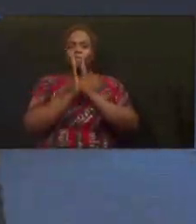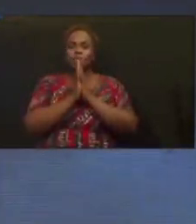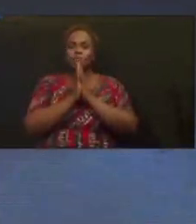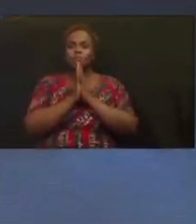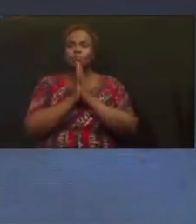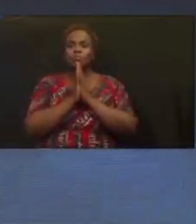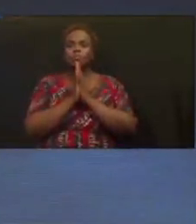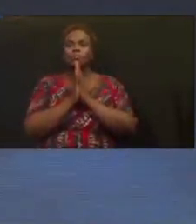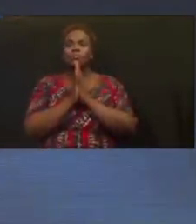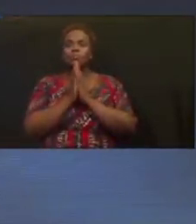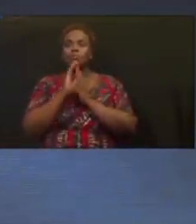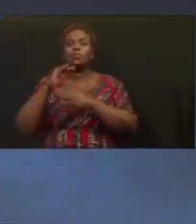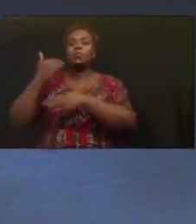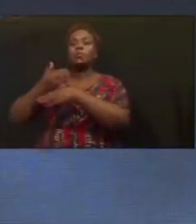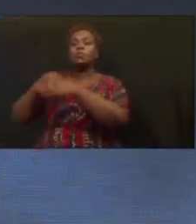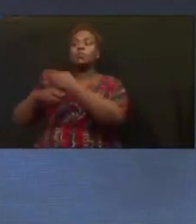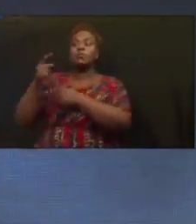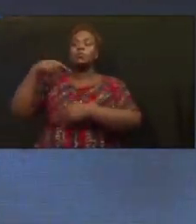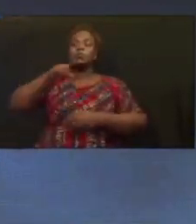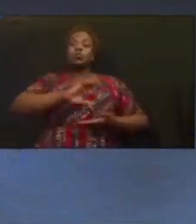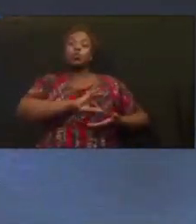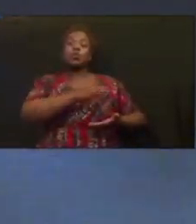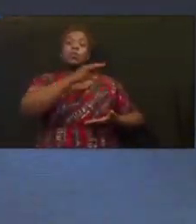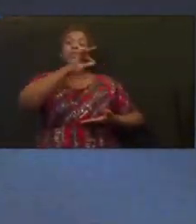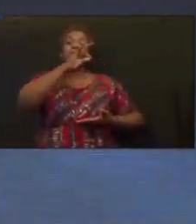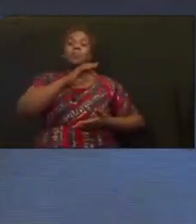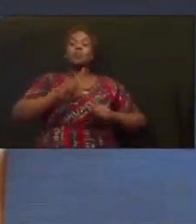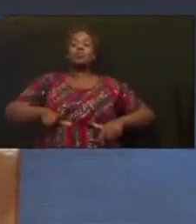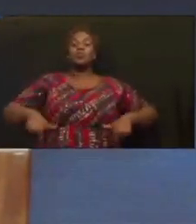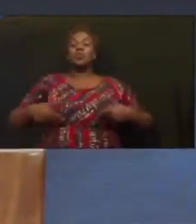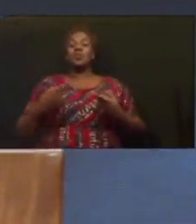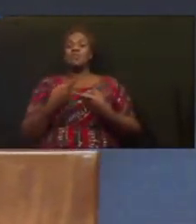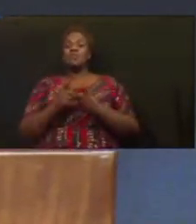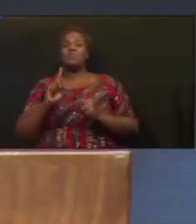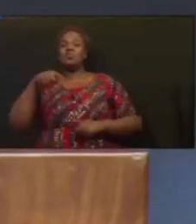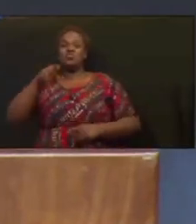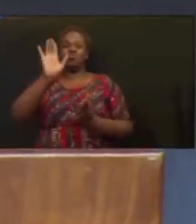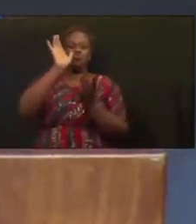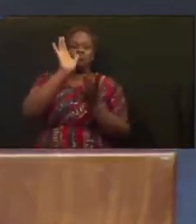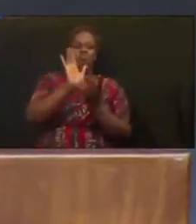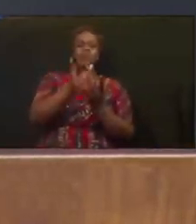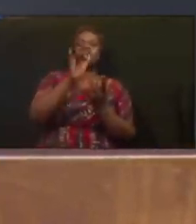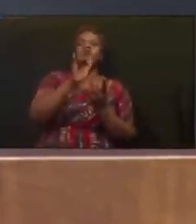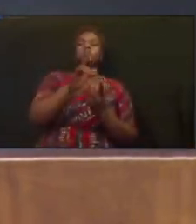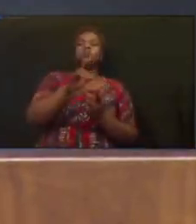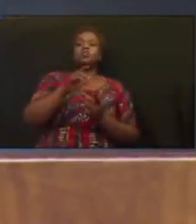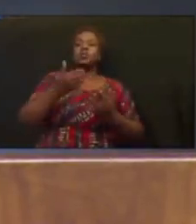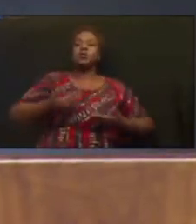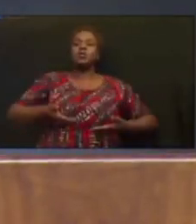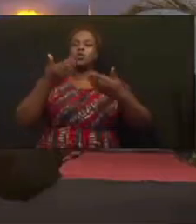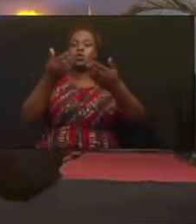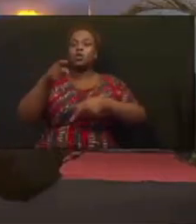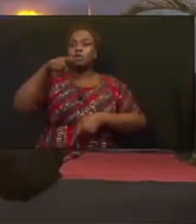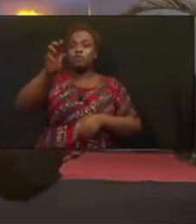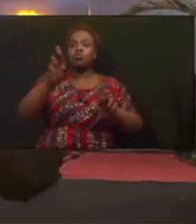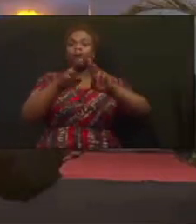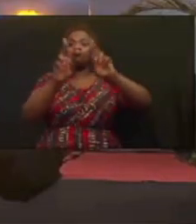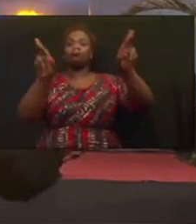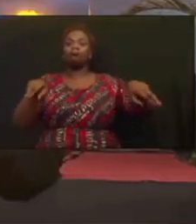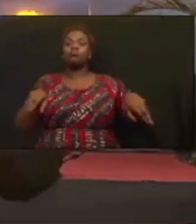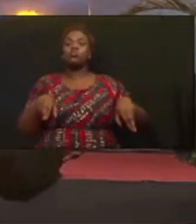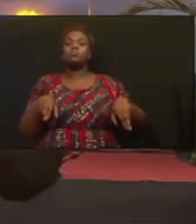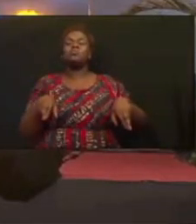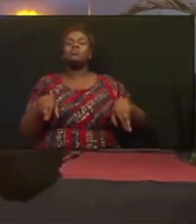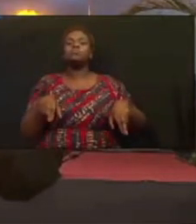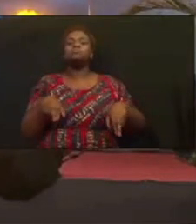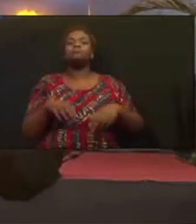word bank will build your spiritual capacity, but it's your competence and your excellence that will give you room. Then when